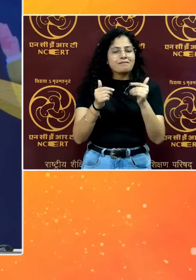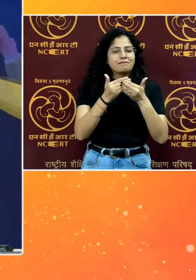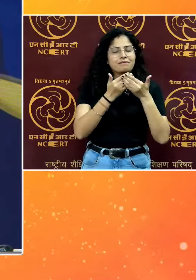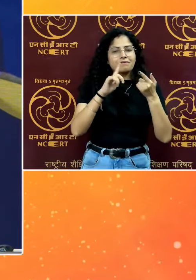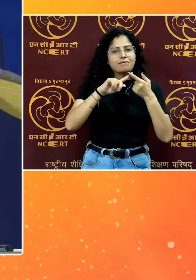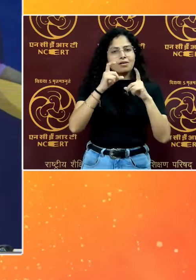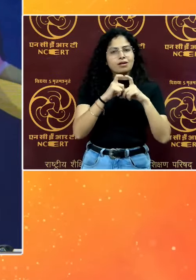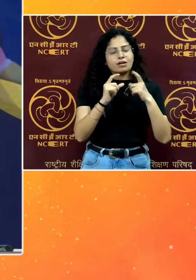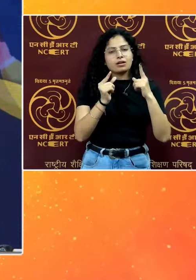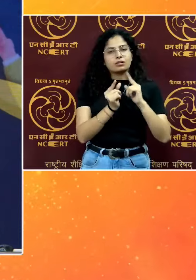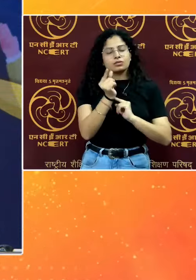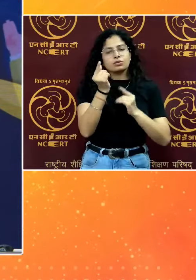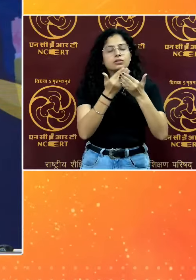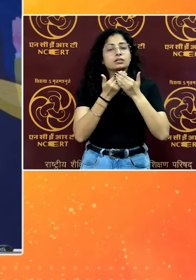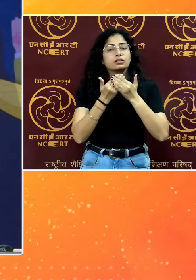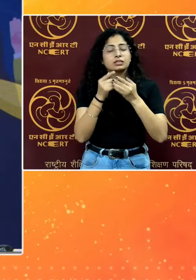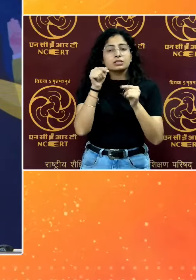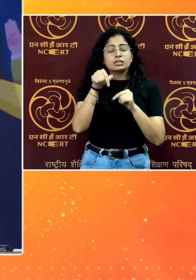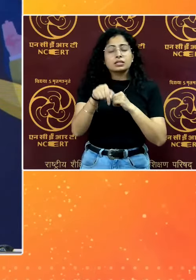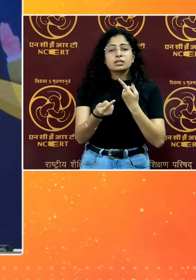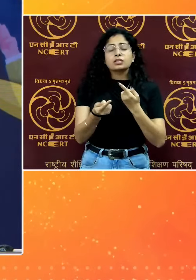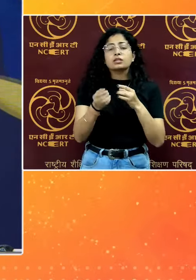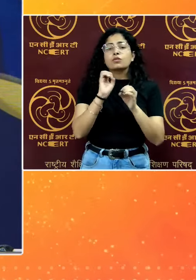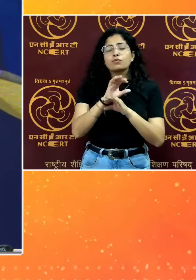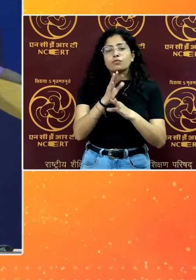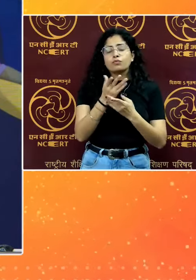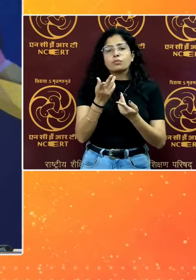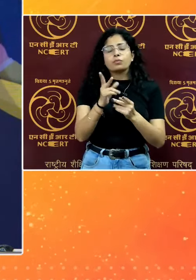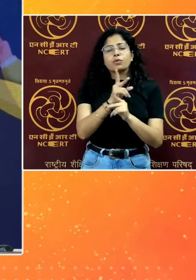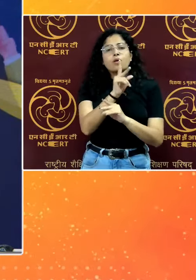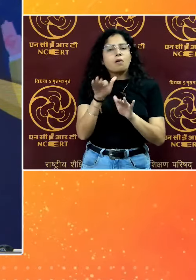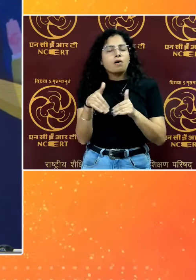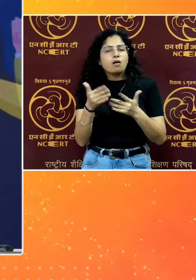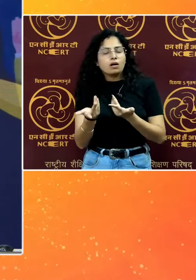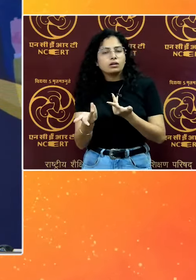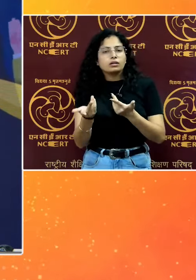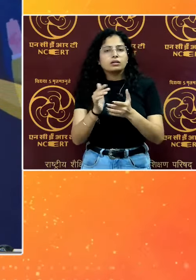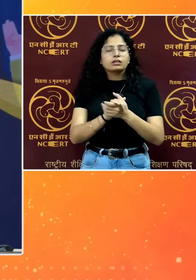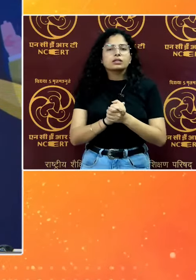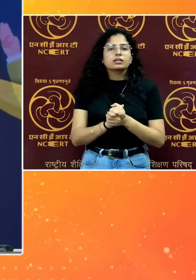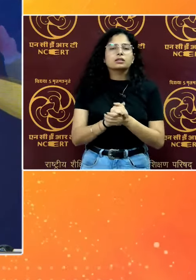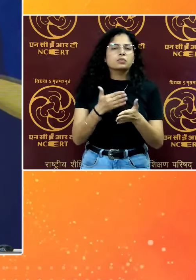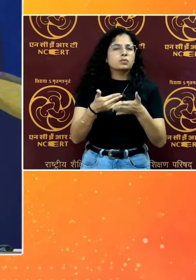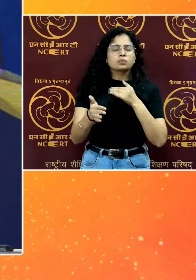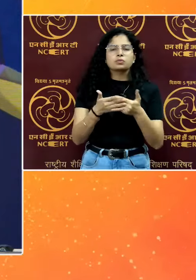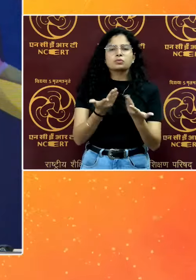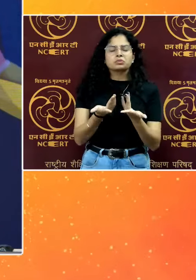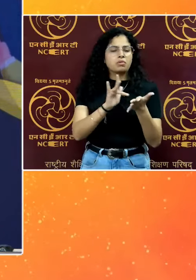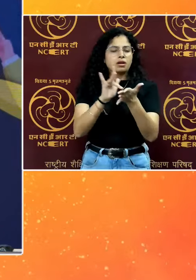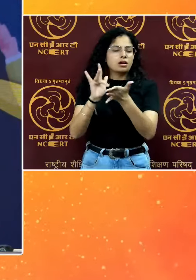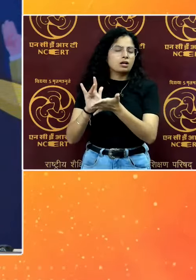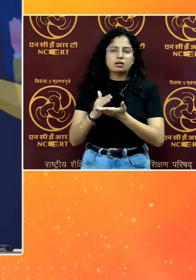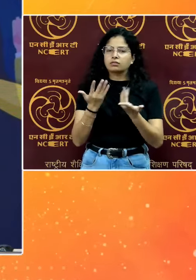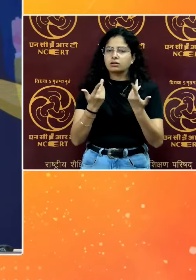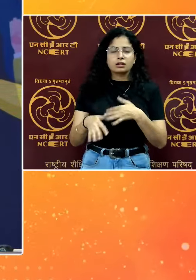all know that these days in disseminating information or imparting education, so that no matter where you